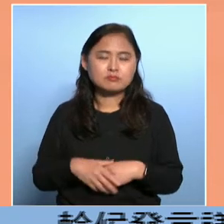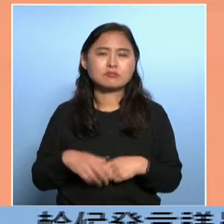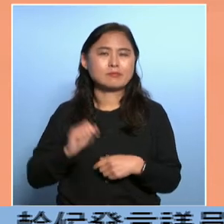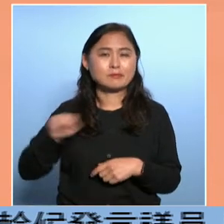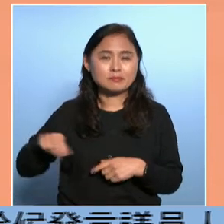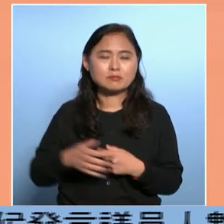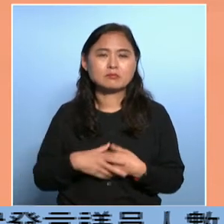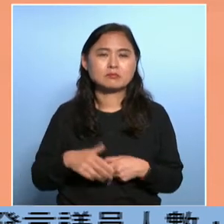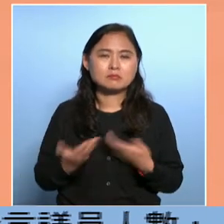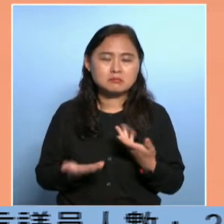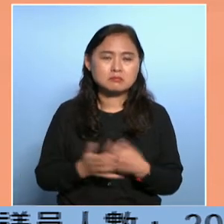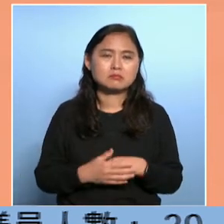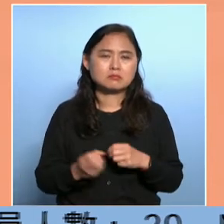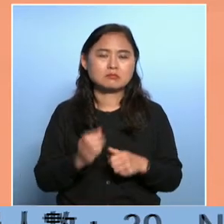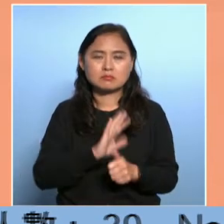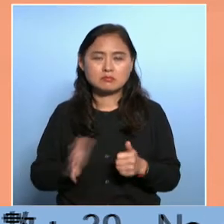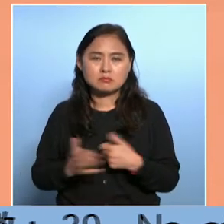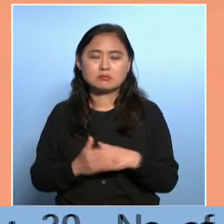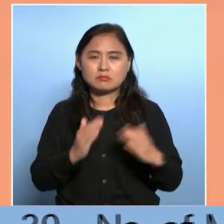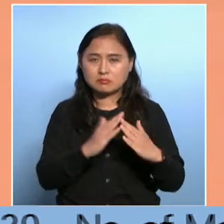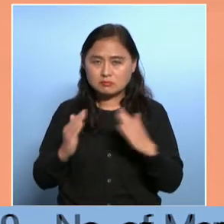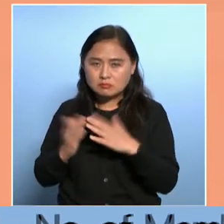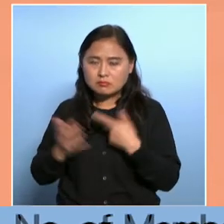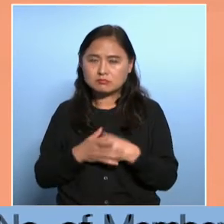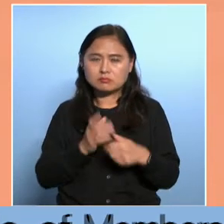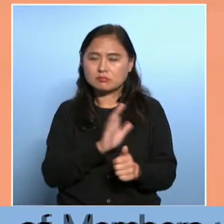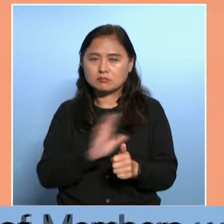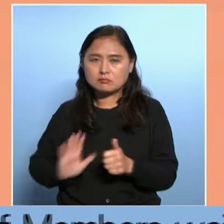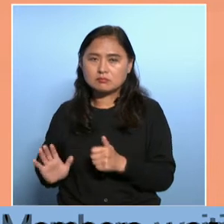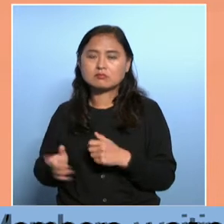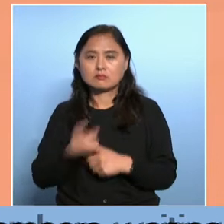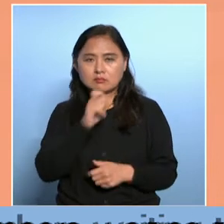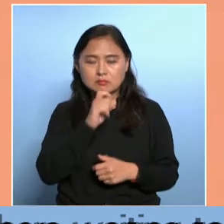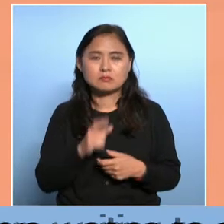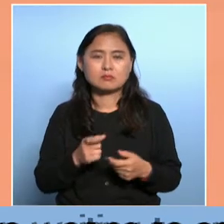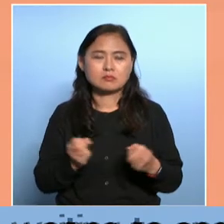must be vigilant. Otherwise, we can easily create a cross-family